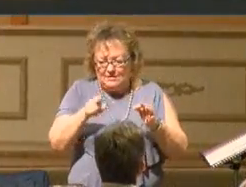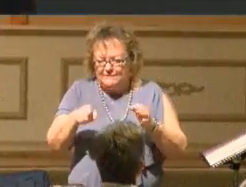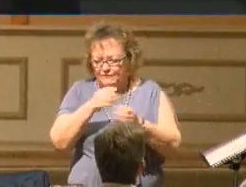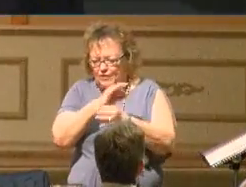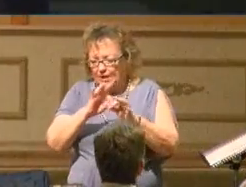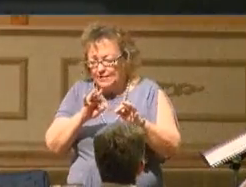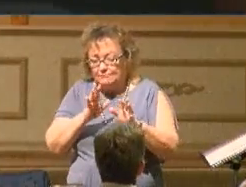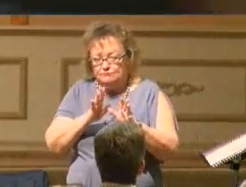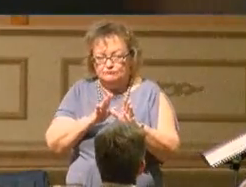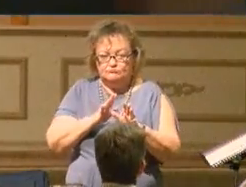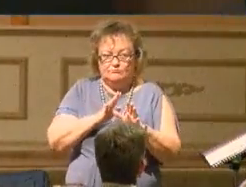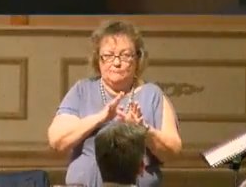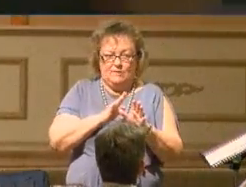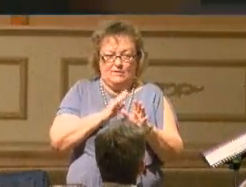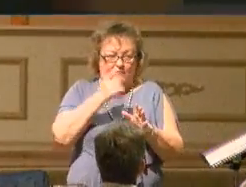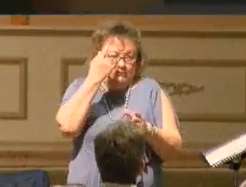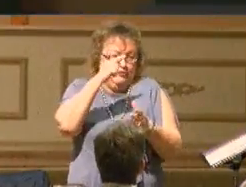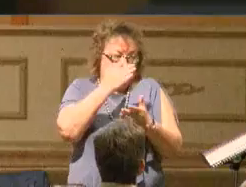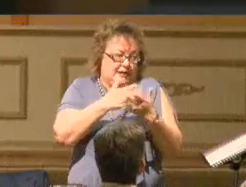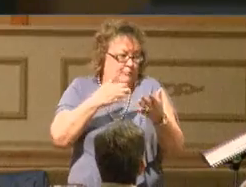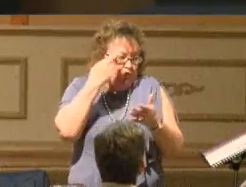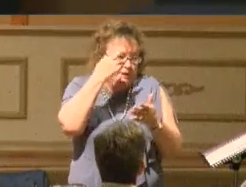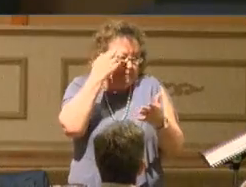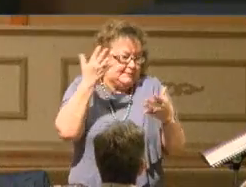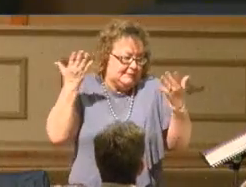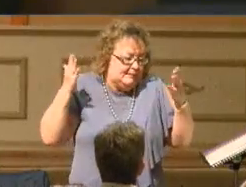that judge sets that person free,